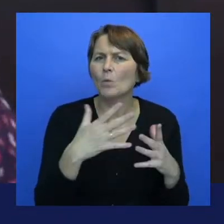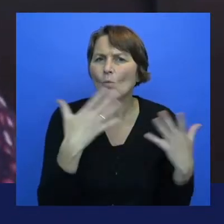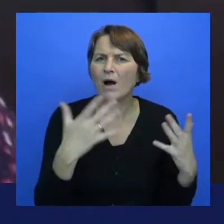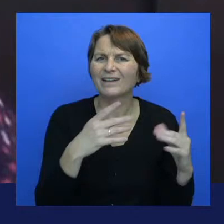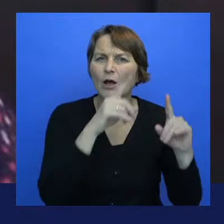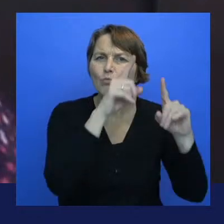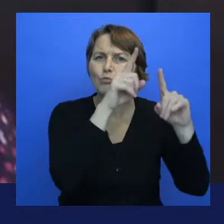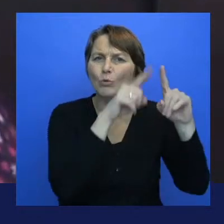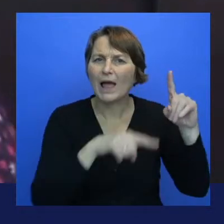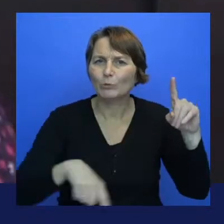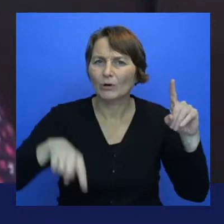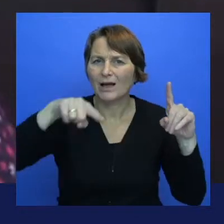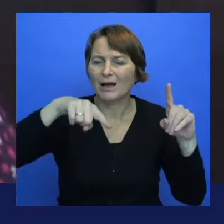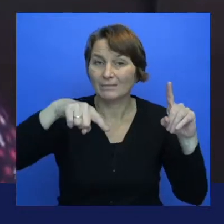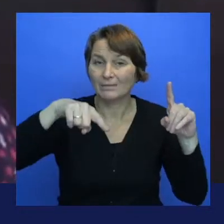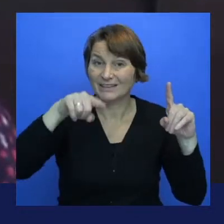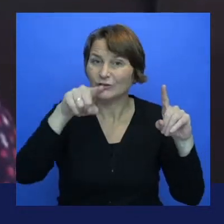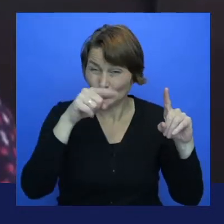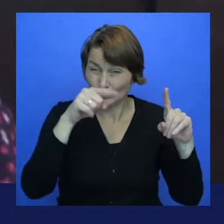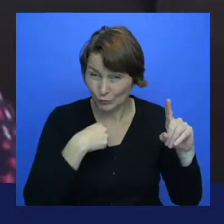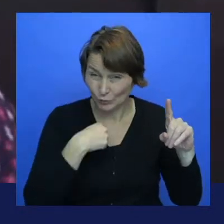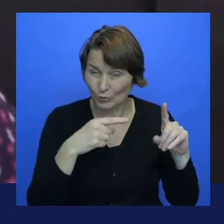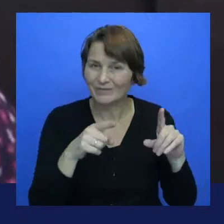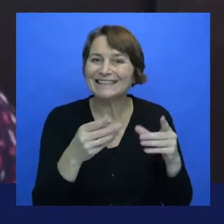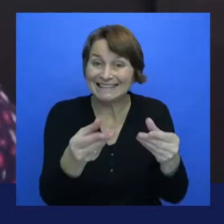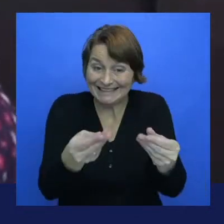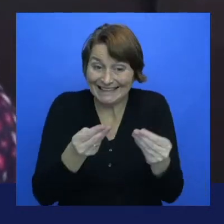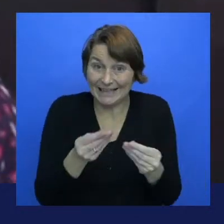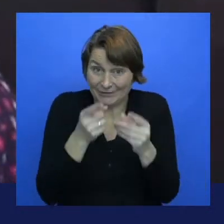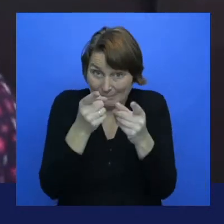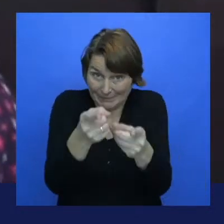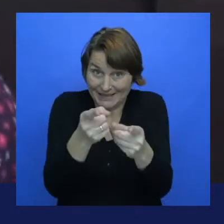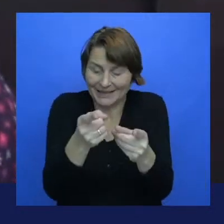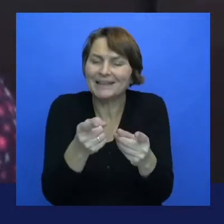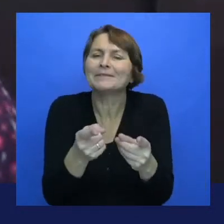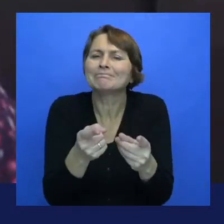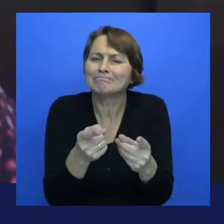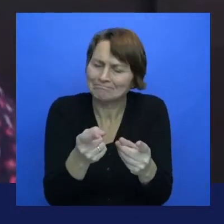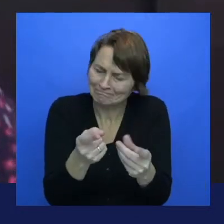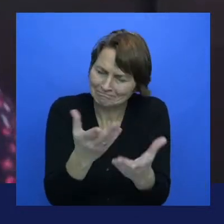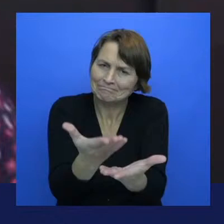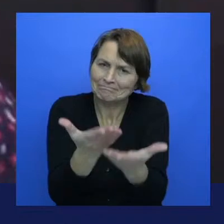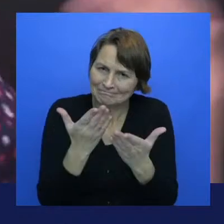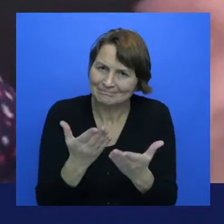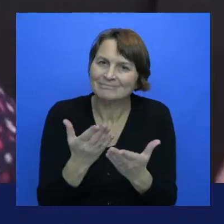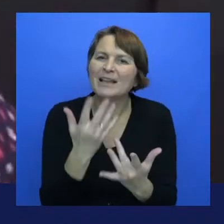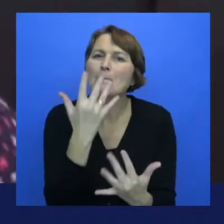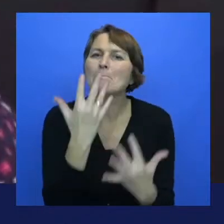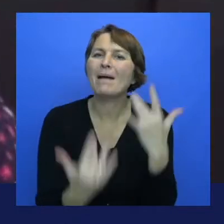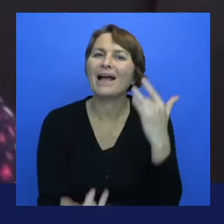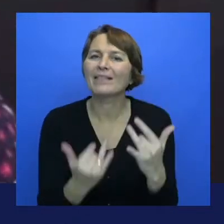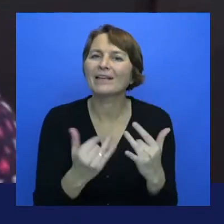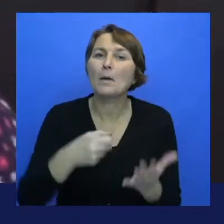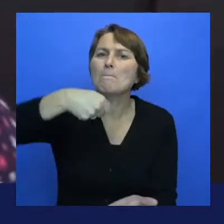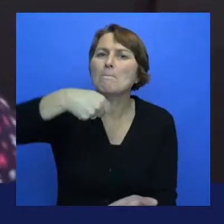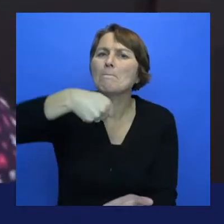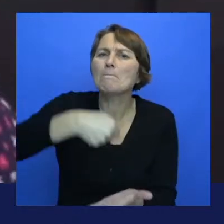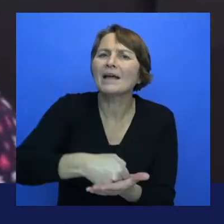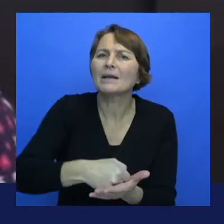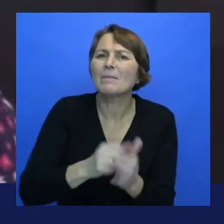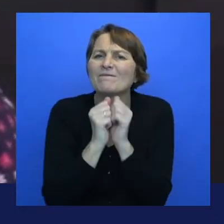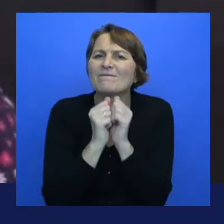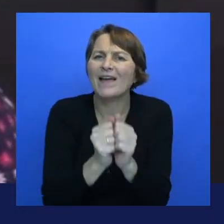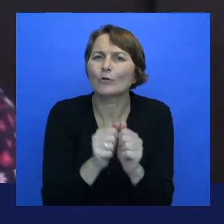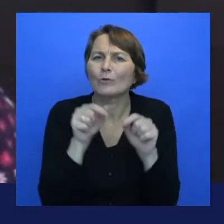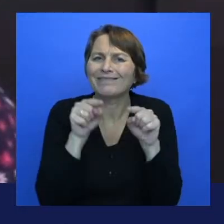to ask you to mathematically give me the minimum value of that function, it's easy to do. Yes, of course. Derivative,